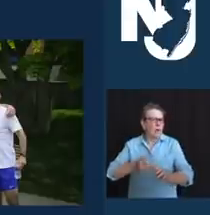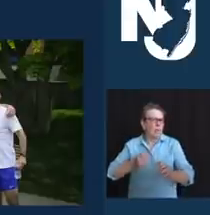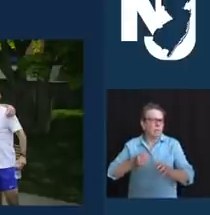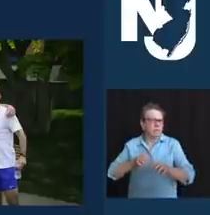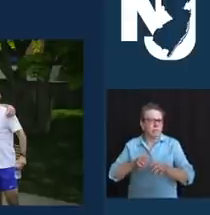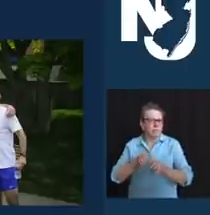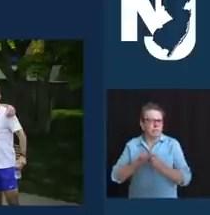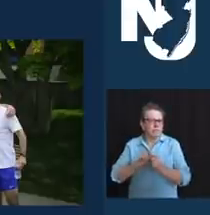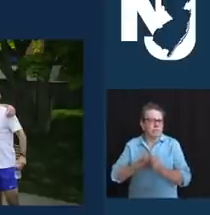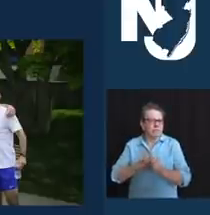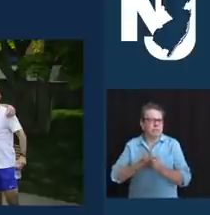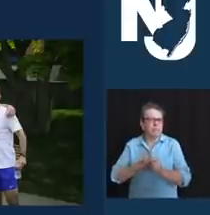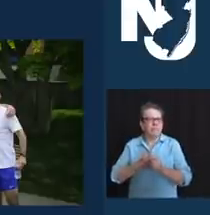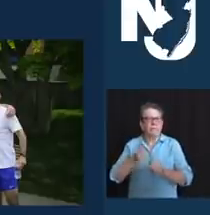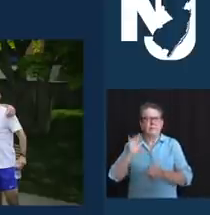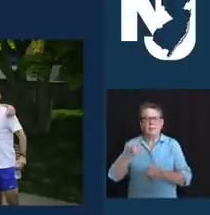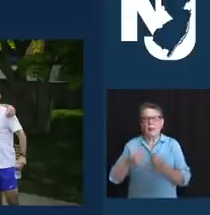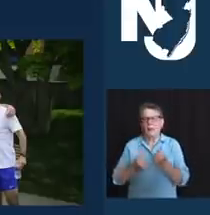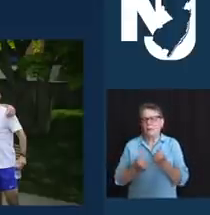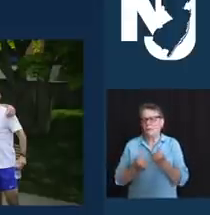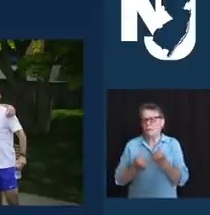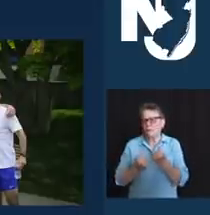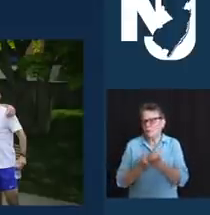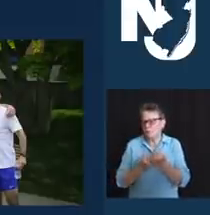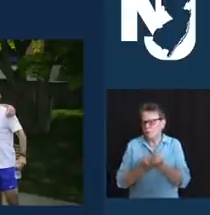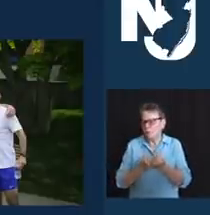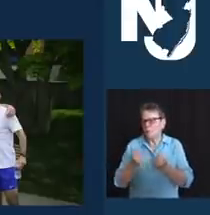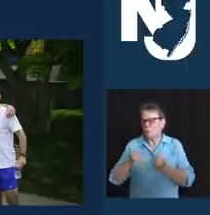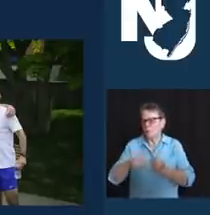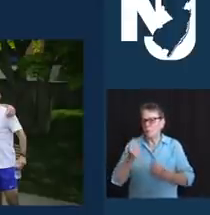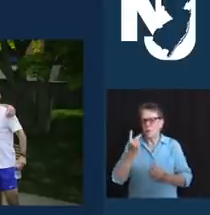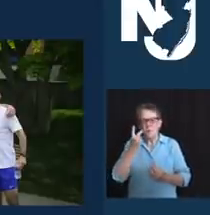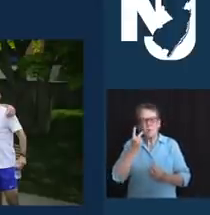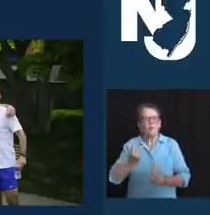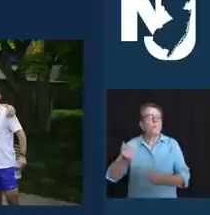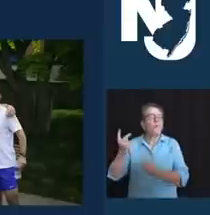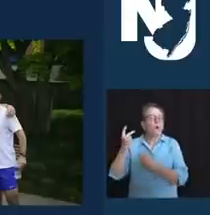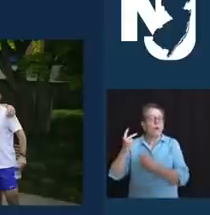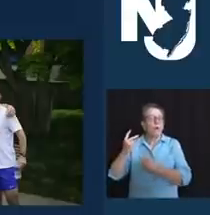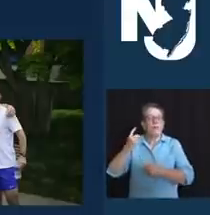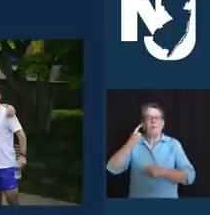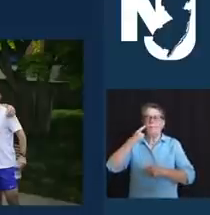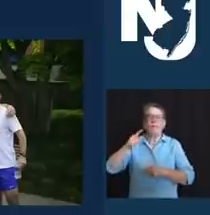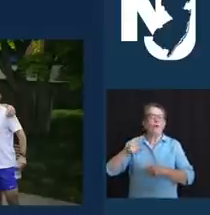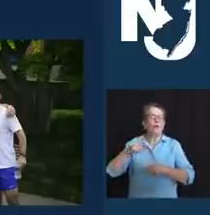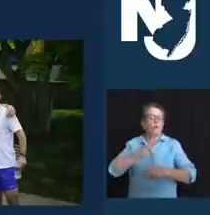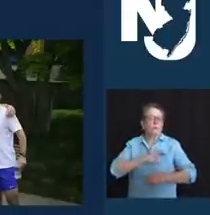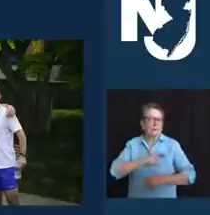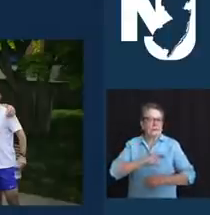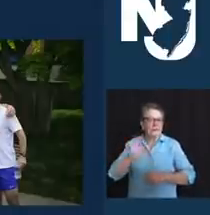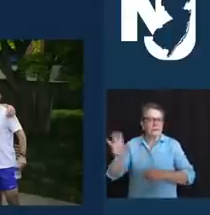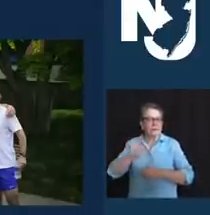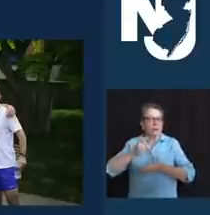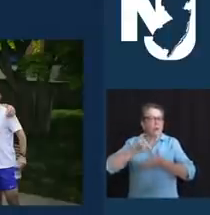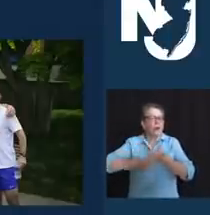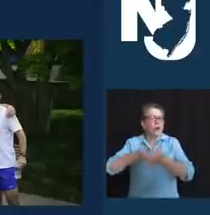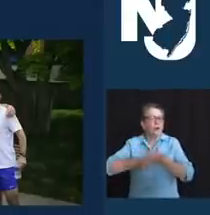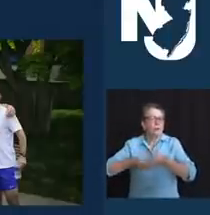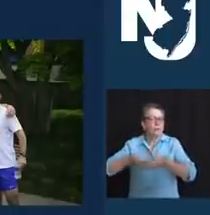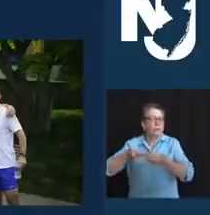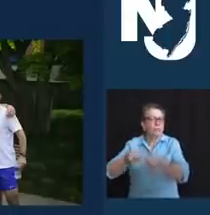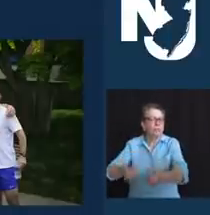in preserving the memories of our fallen troopers through the State Police Museum and Learning Center. That's the